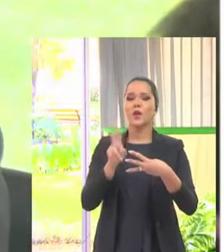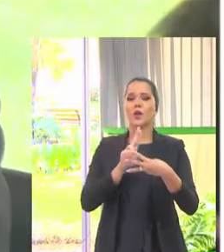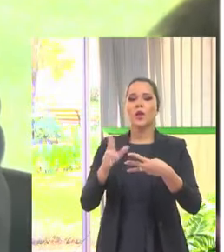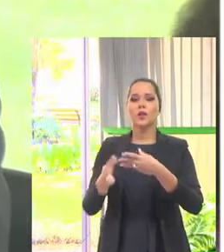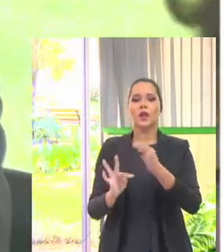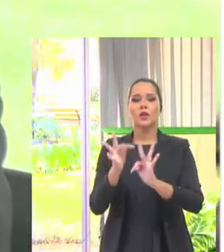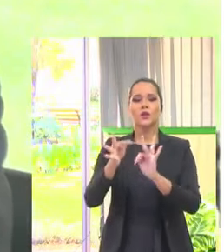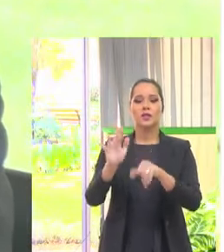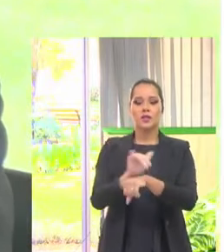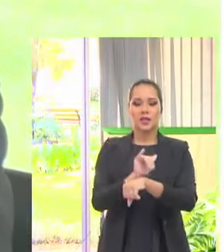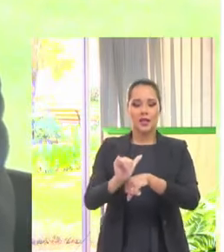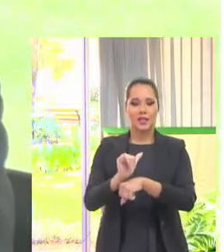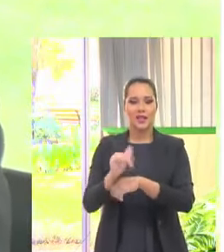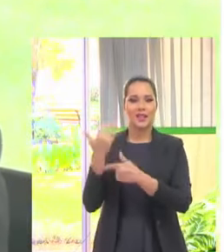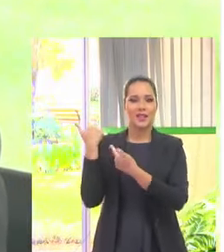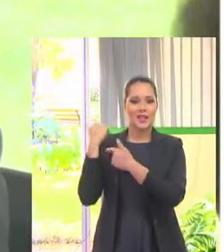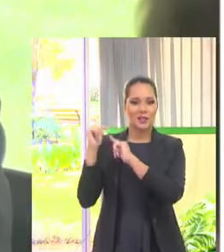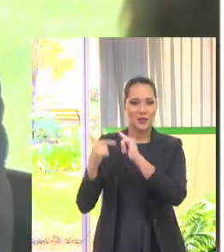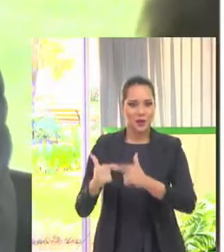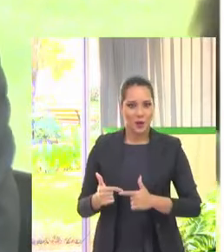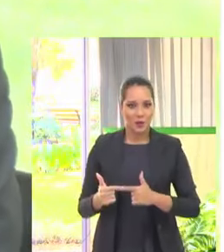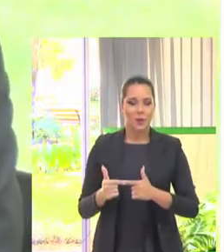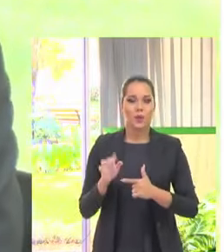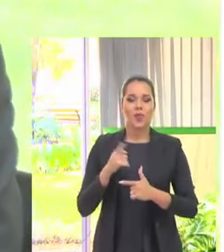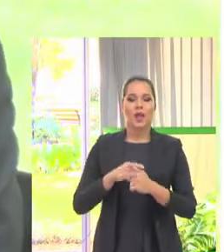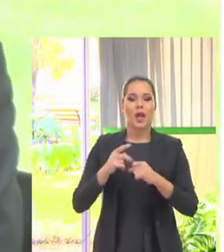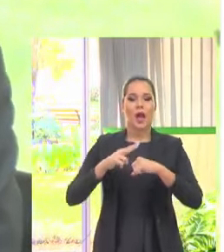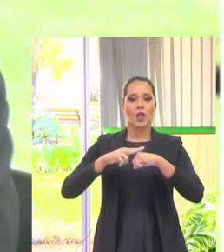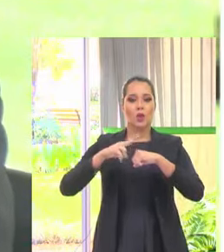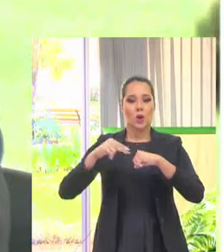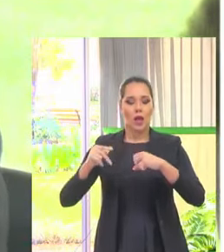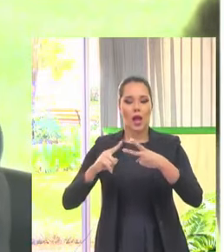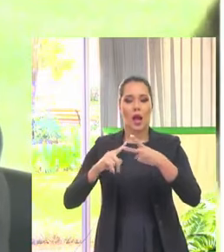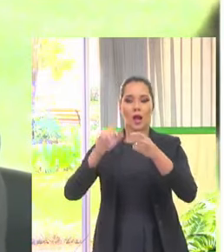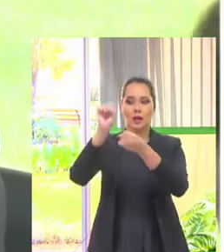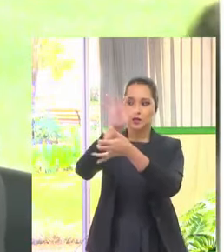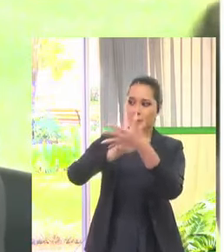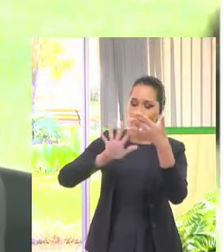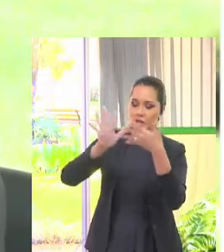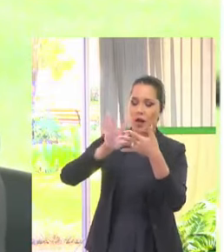technologies. This includes nuclear, space, defense,